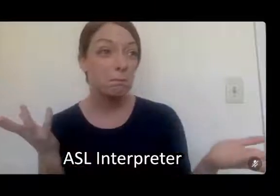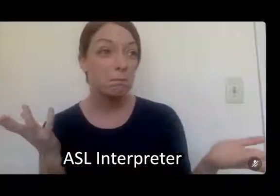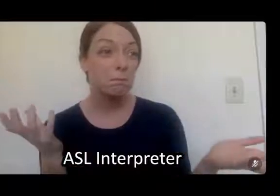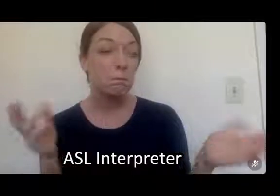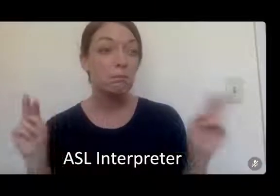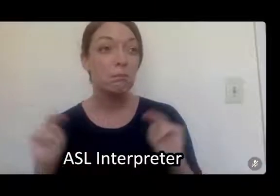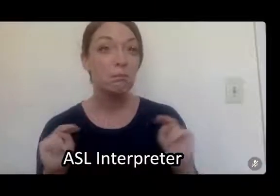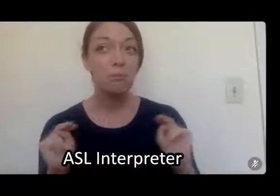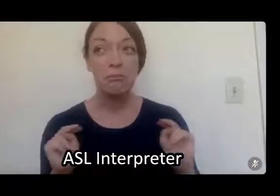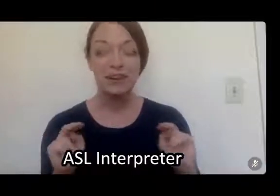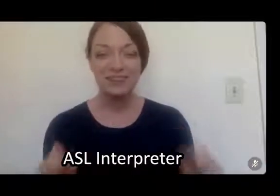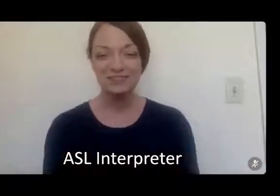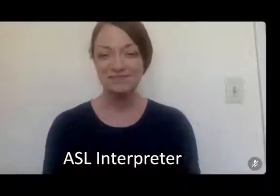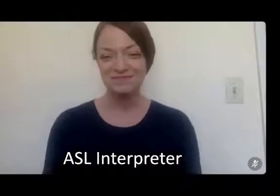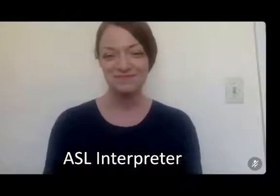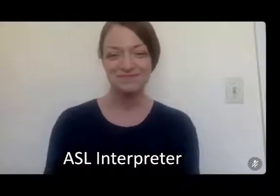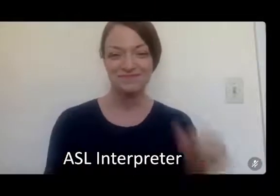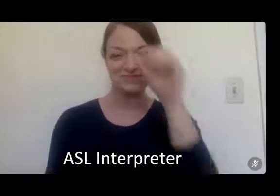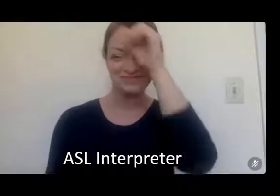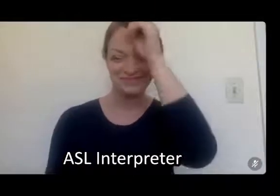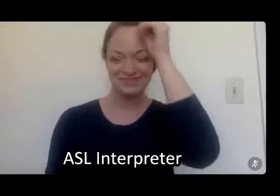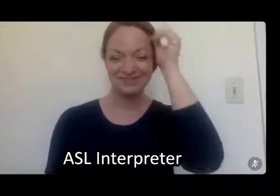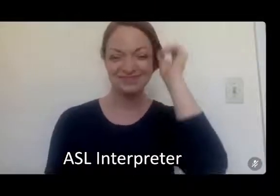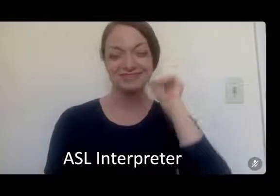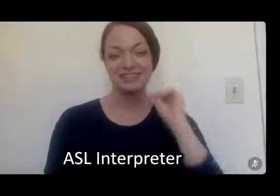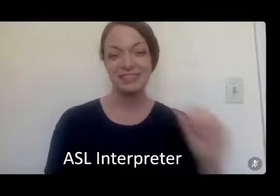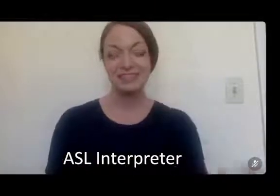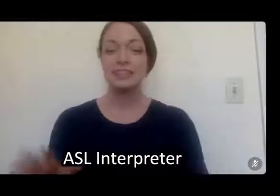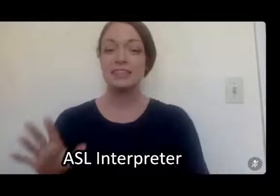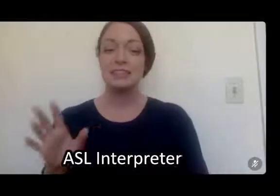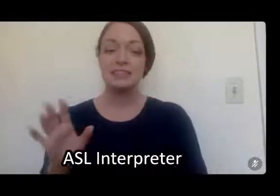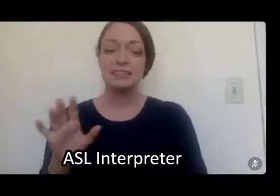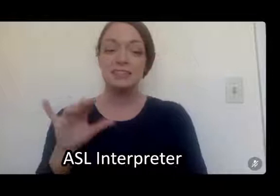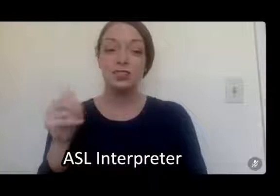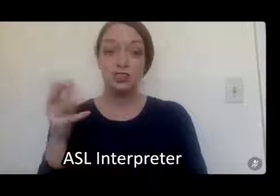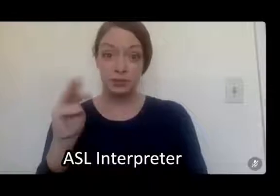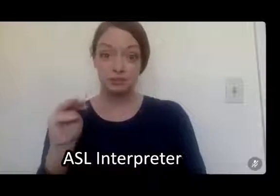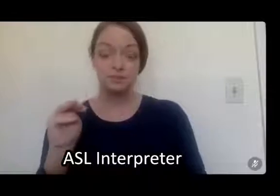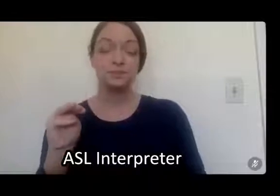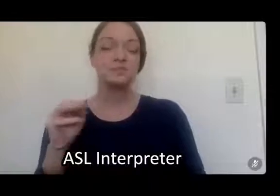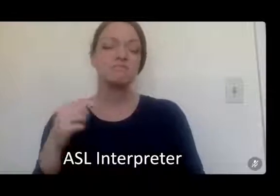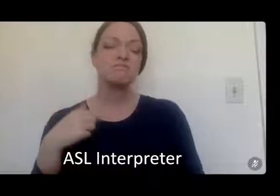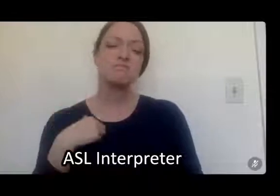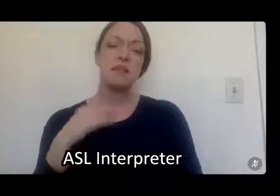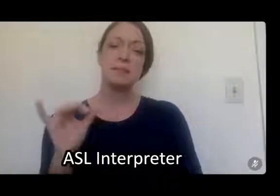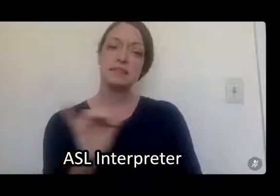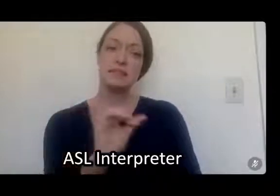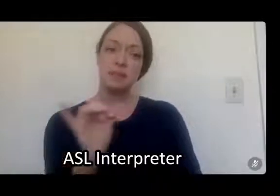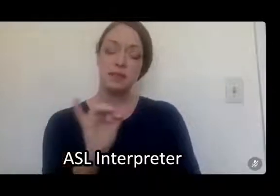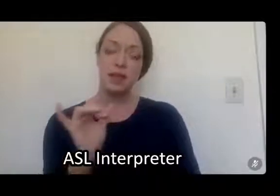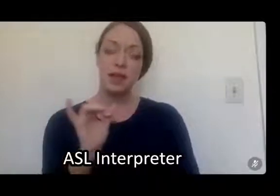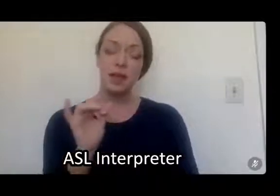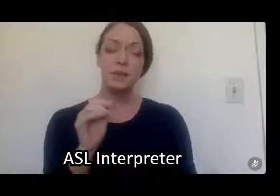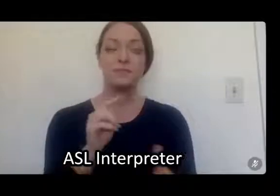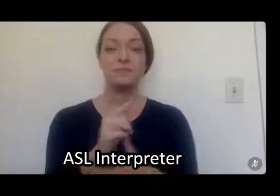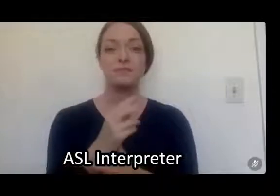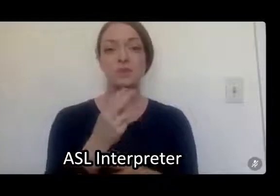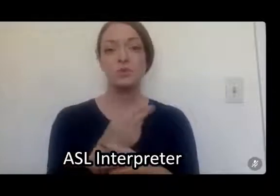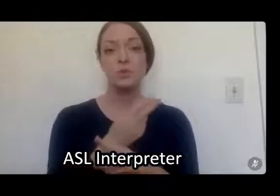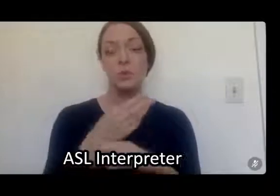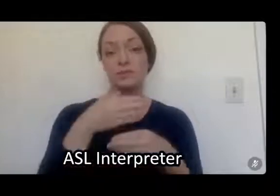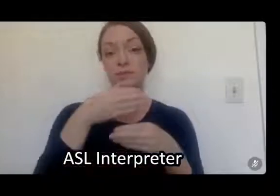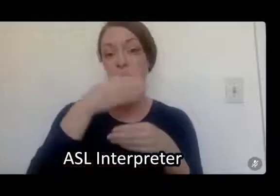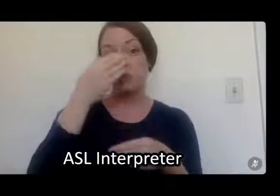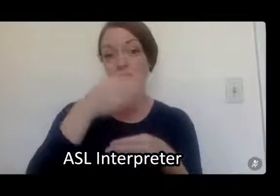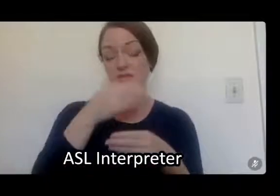static. I'm pretty similar. So I use Windows Magnifier for magnification,